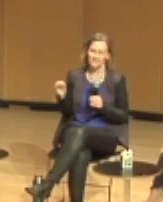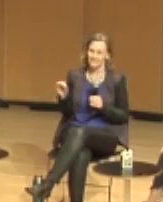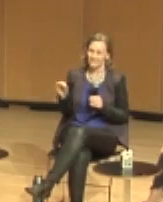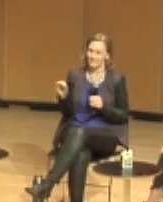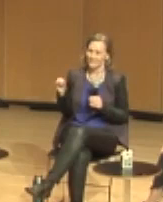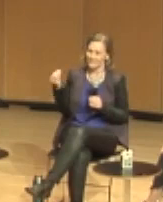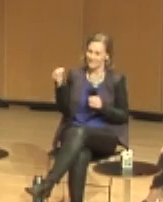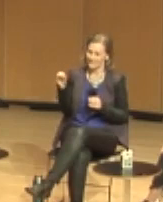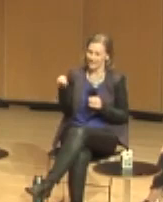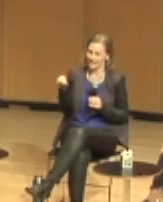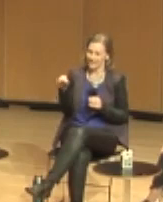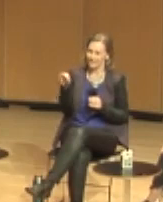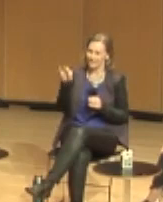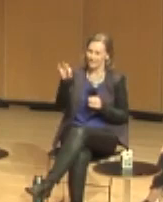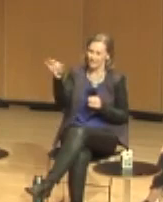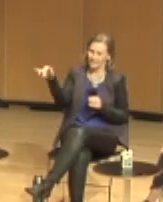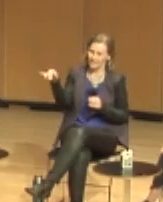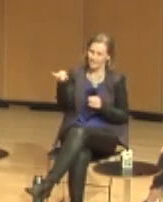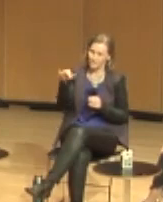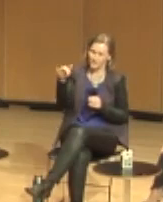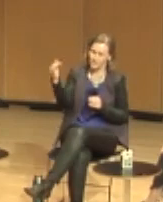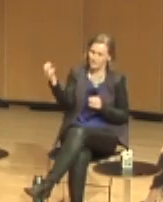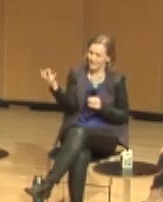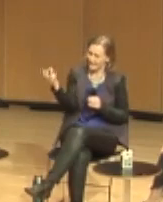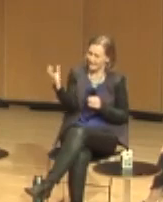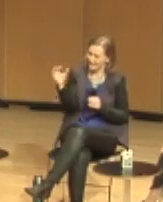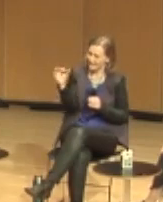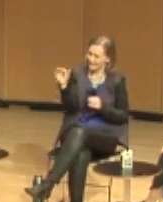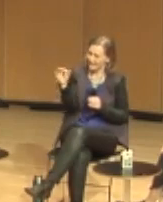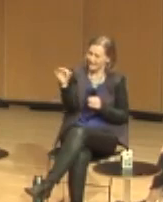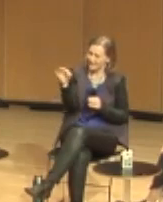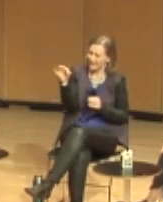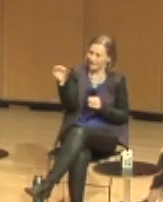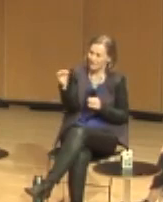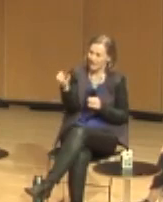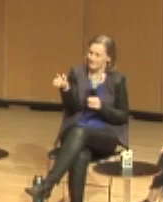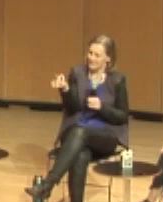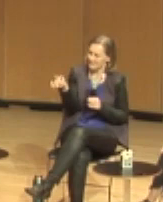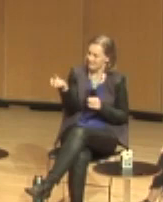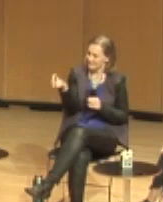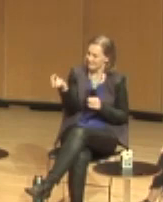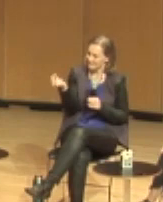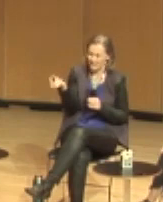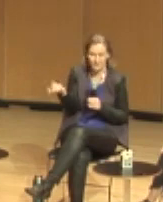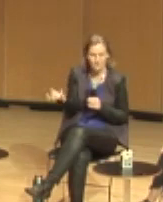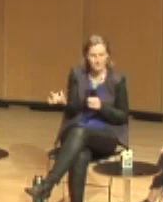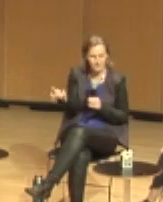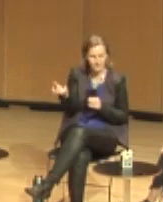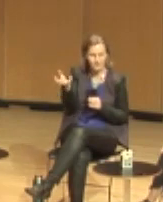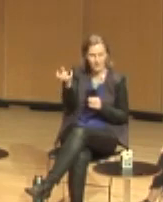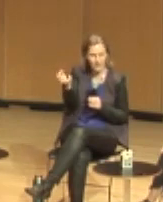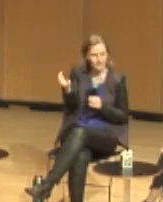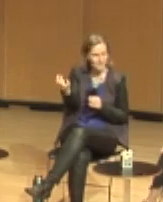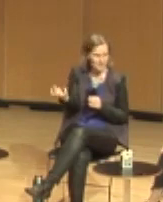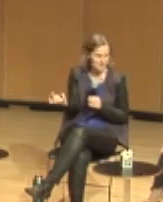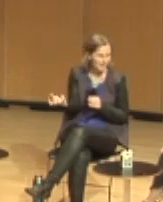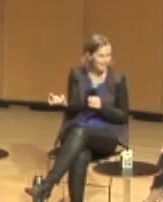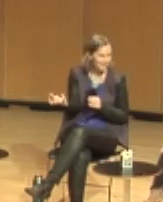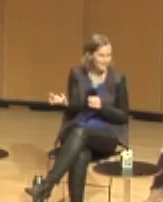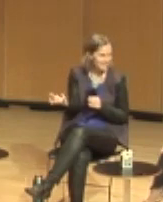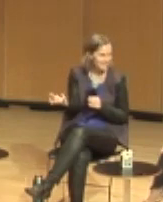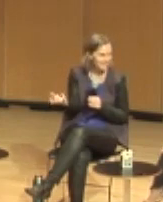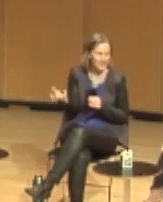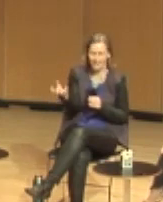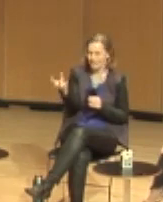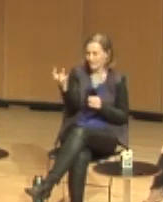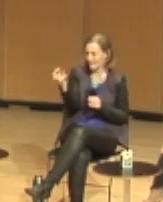action is inherent like in a play that you have to there's sub there's a lot of